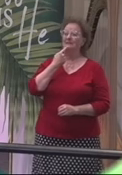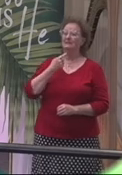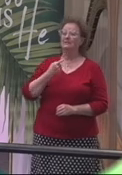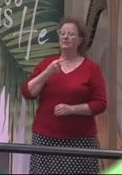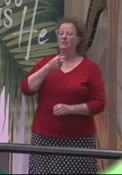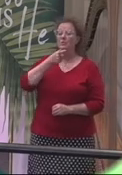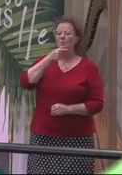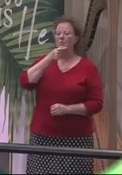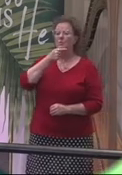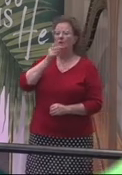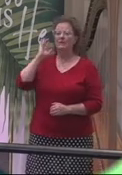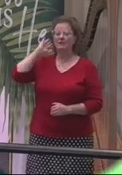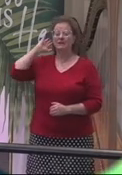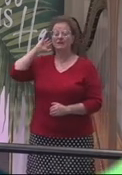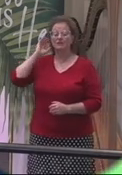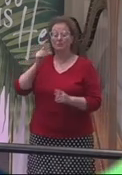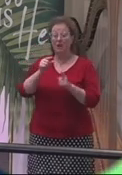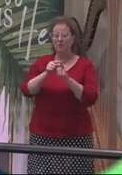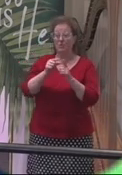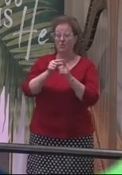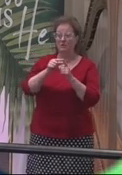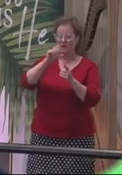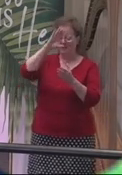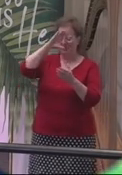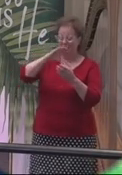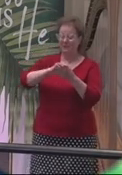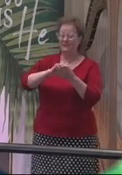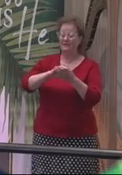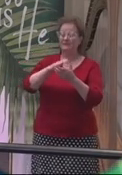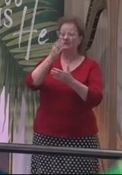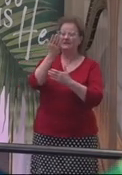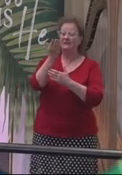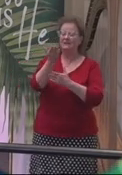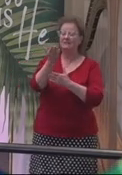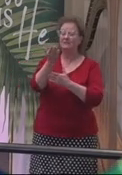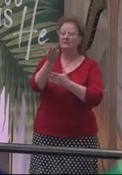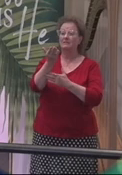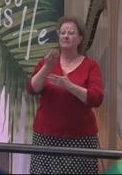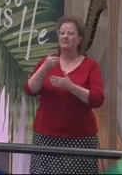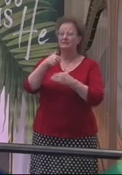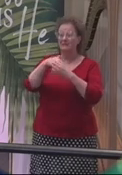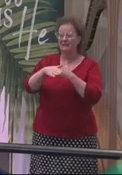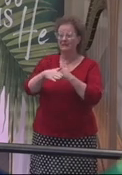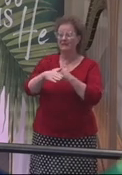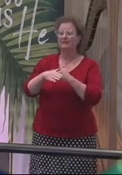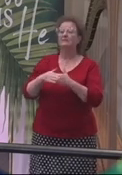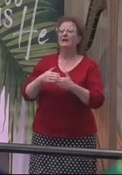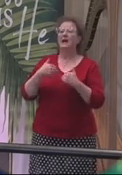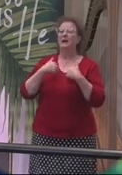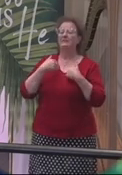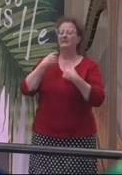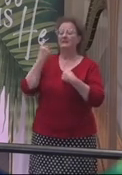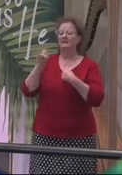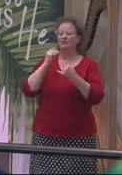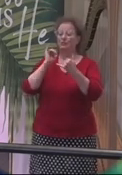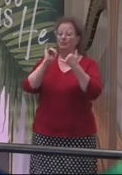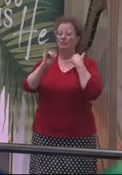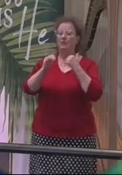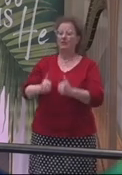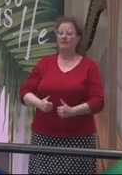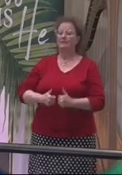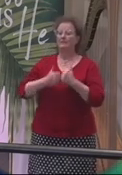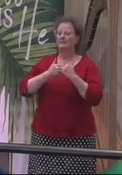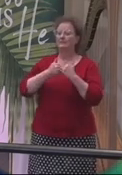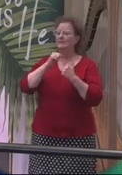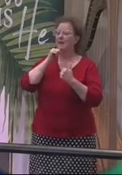to you, whoever hears my word and believes him who sent me has eternal life. He